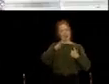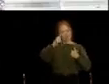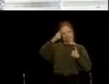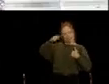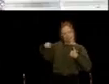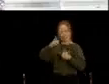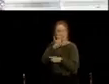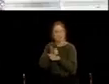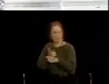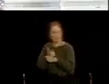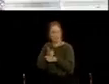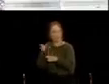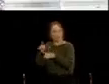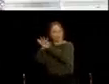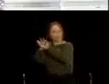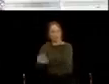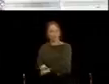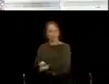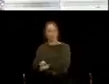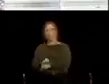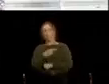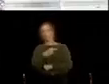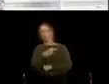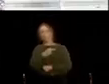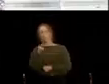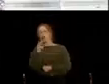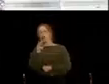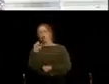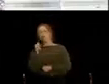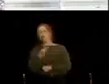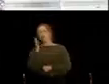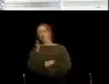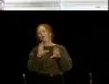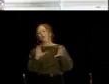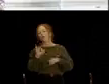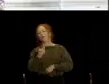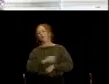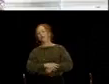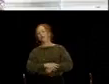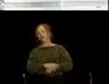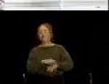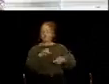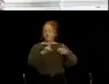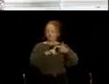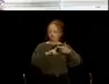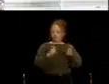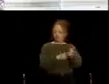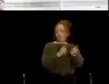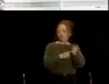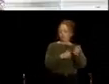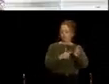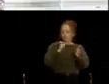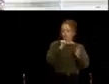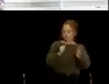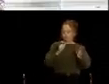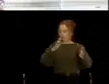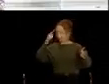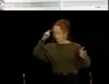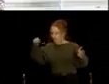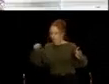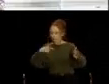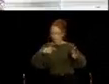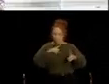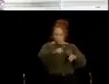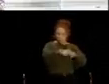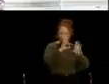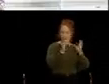just like, Keah will do it. And then when I wasn't speaking for my sister, I actually started class earlier than the